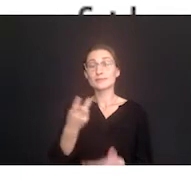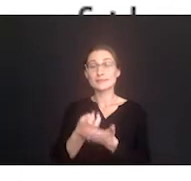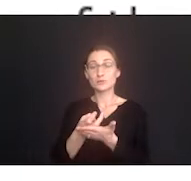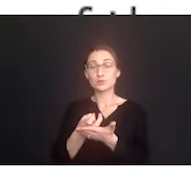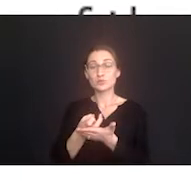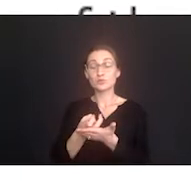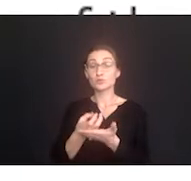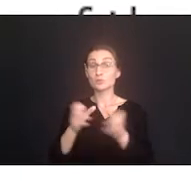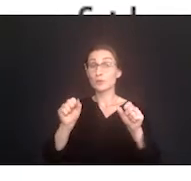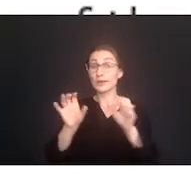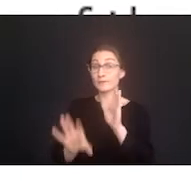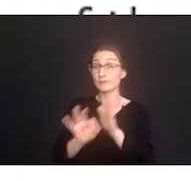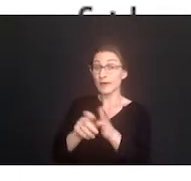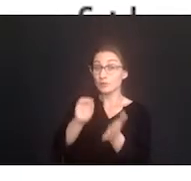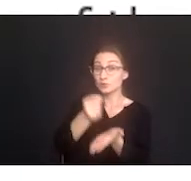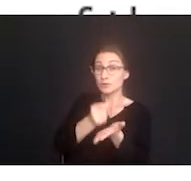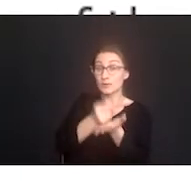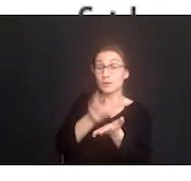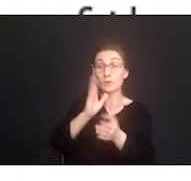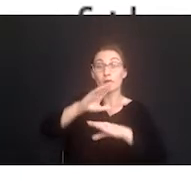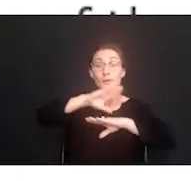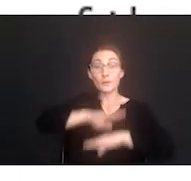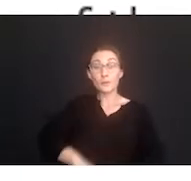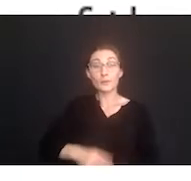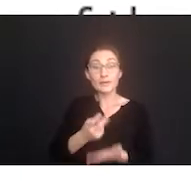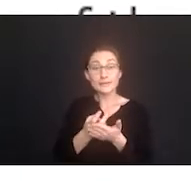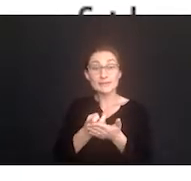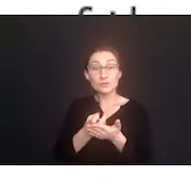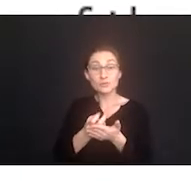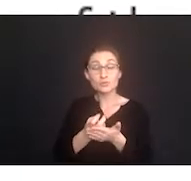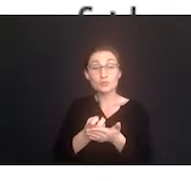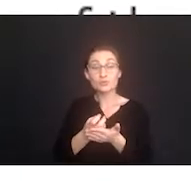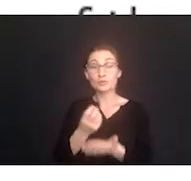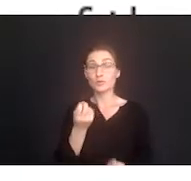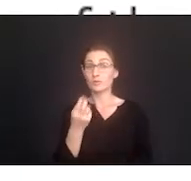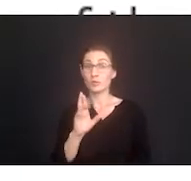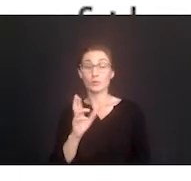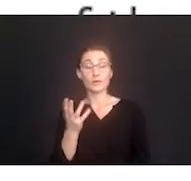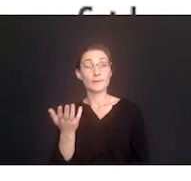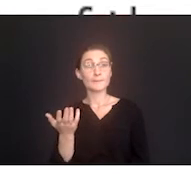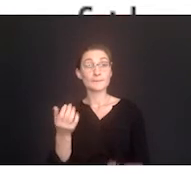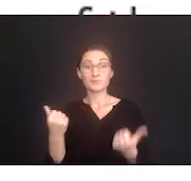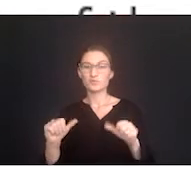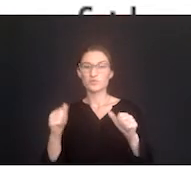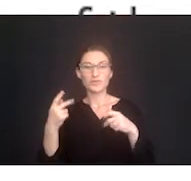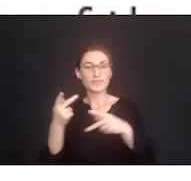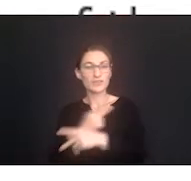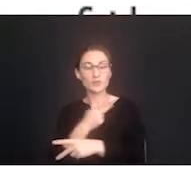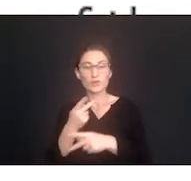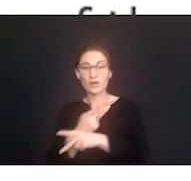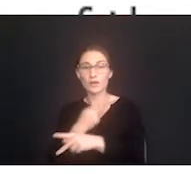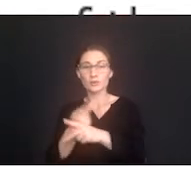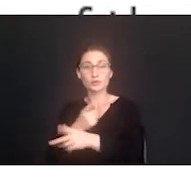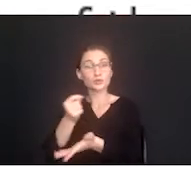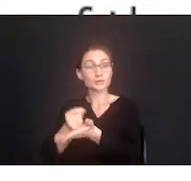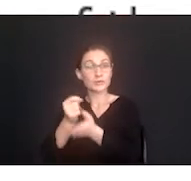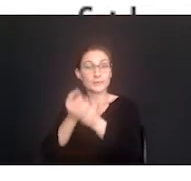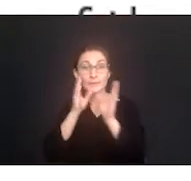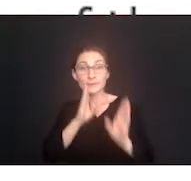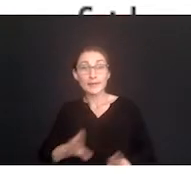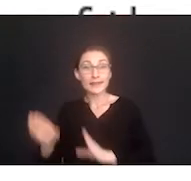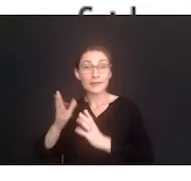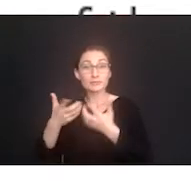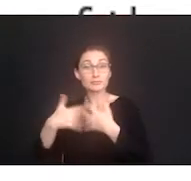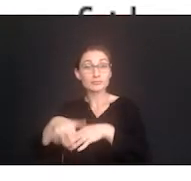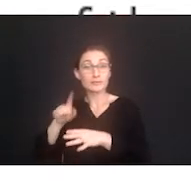find a treatment that works for them and they no longer have seizures for quite some time? Or is this person trying to figure out a treatment plan